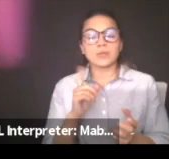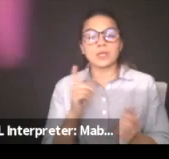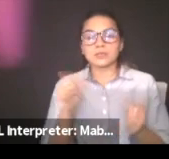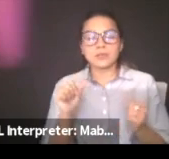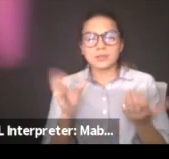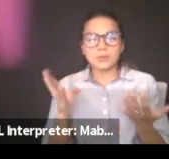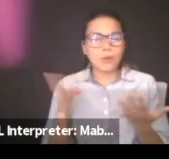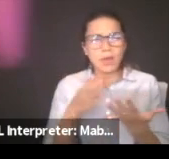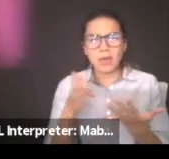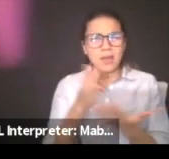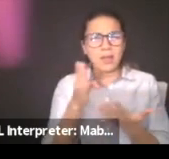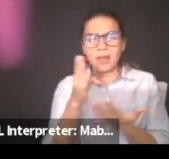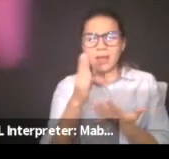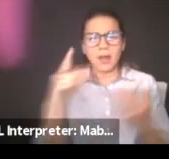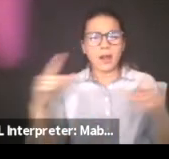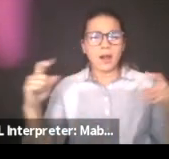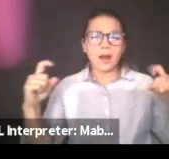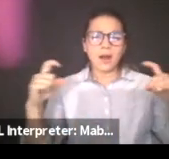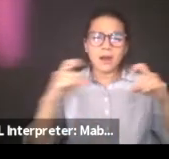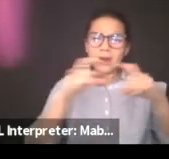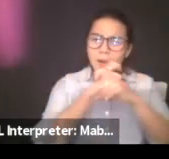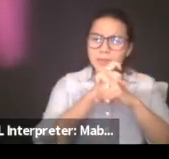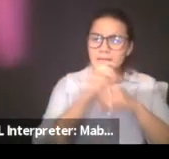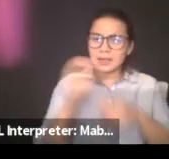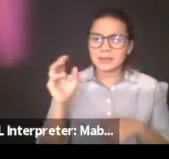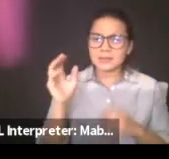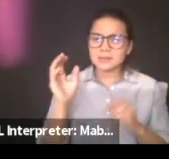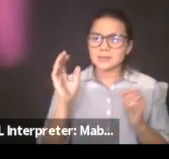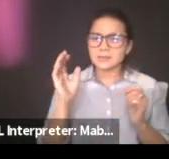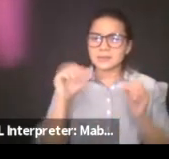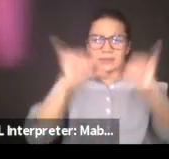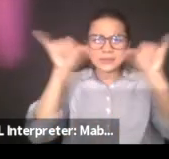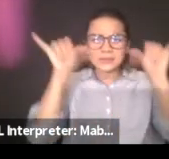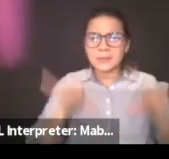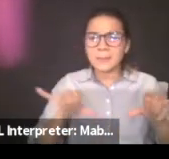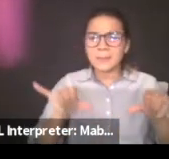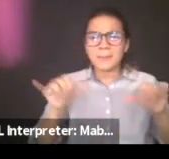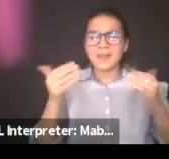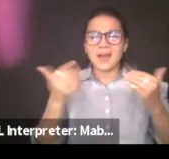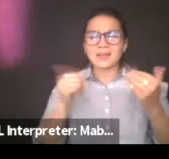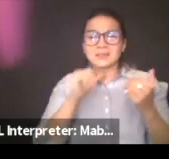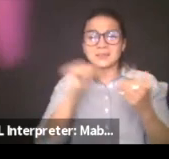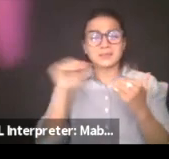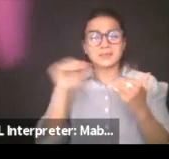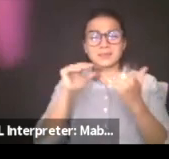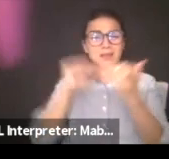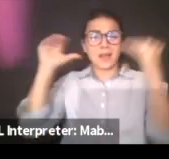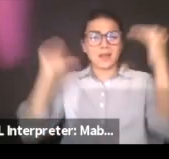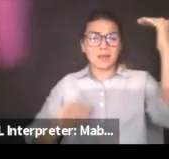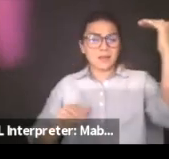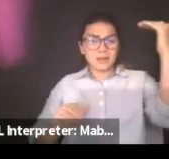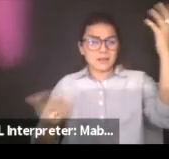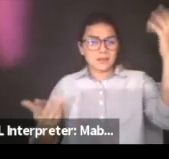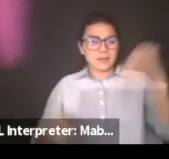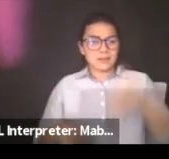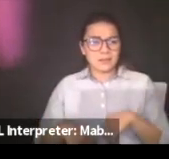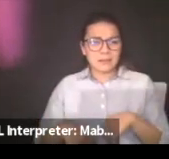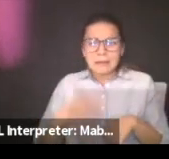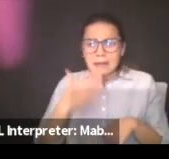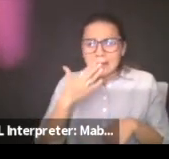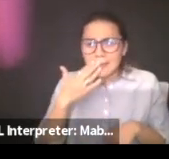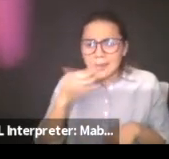web of social inequity. Oh, thank you, Keitha. I don't know how many minutes ago that was,